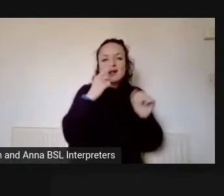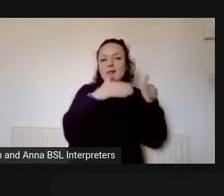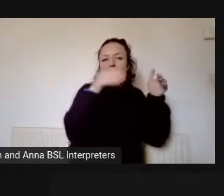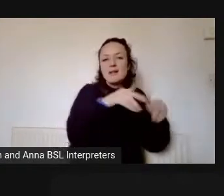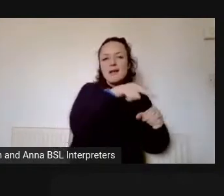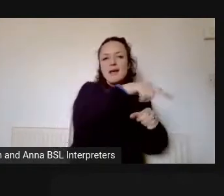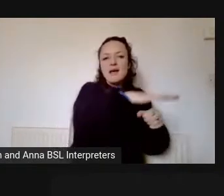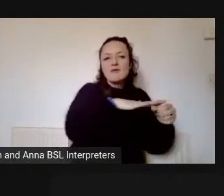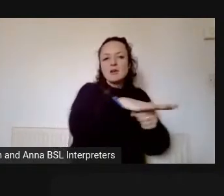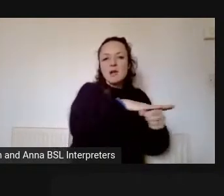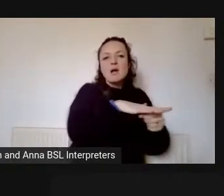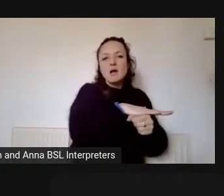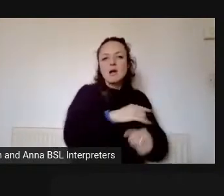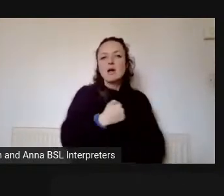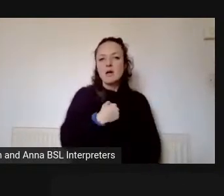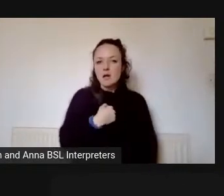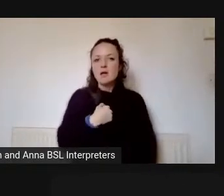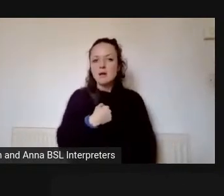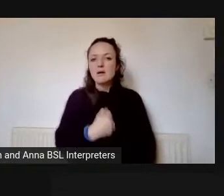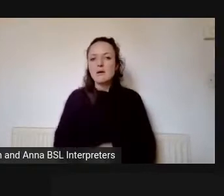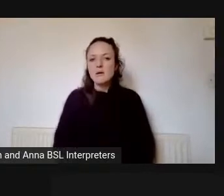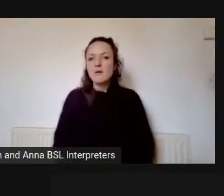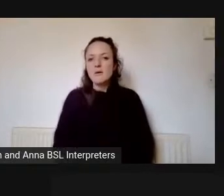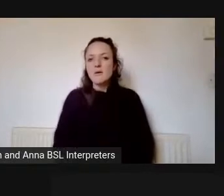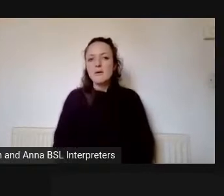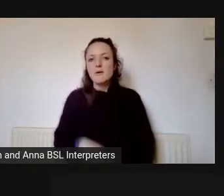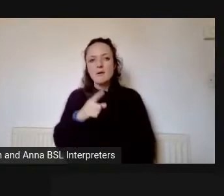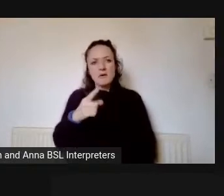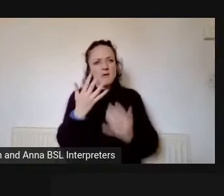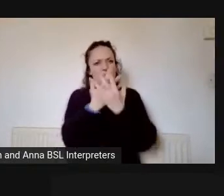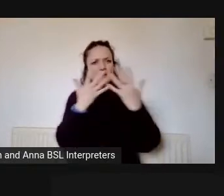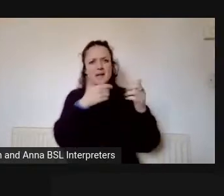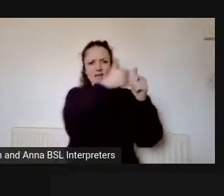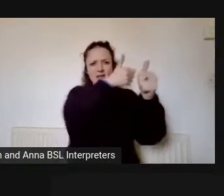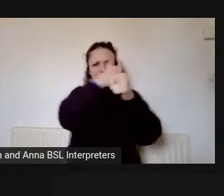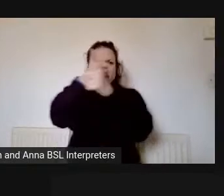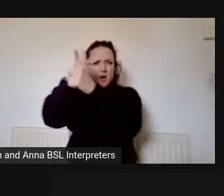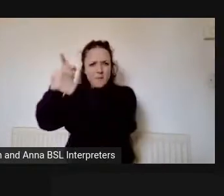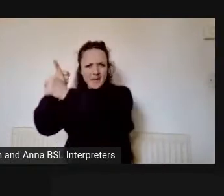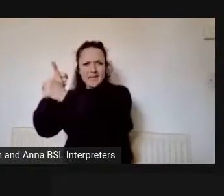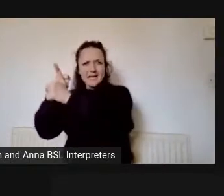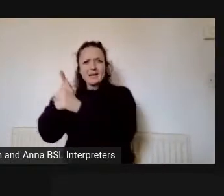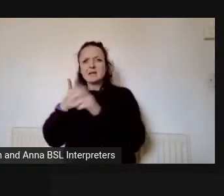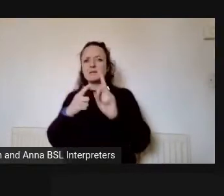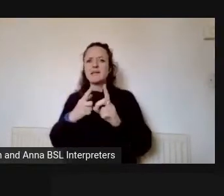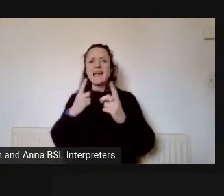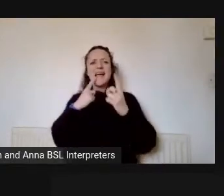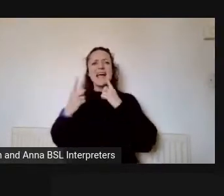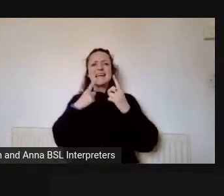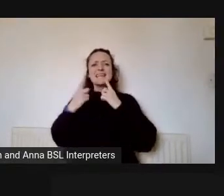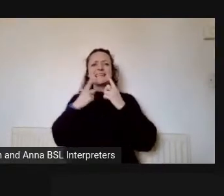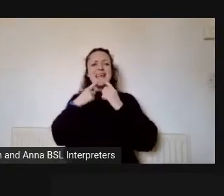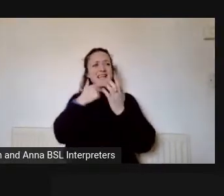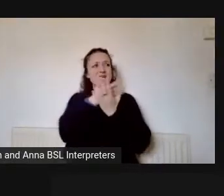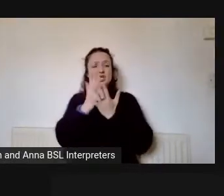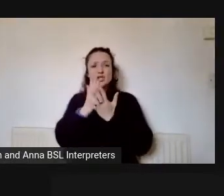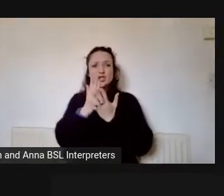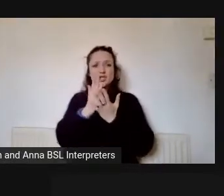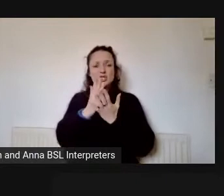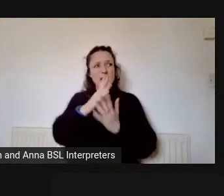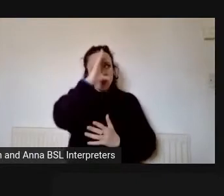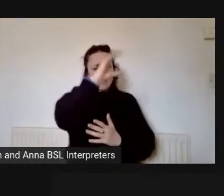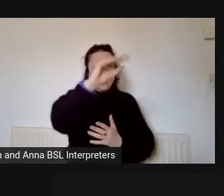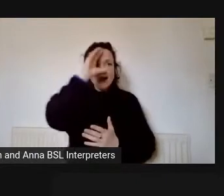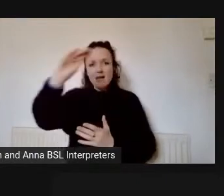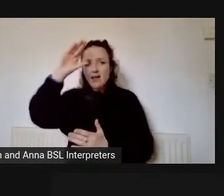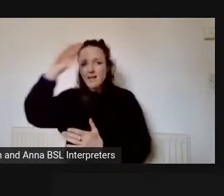we did look that for many of these companies, engaging in data for good is not only good PR, it's also a good way for them